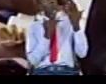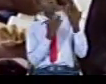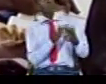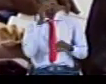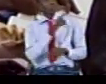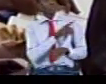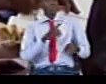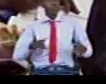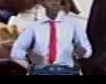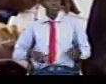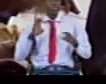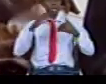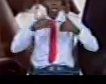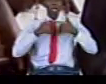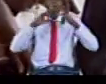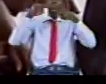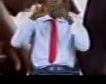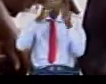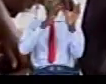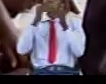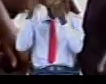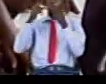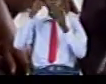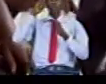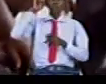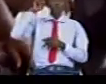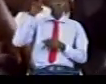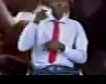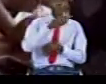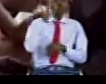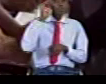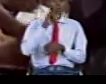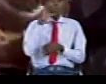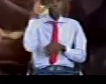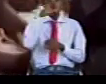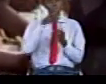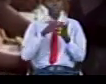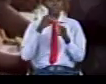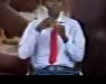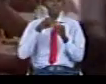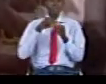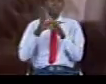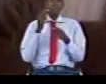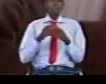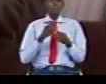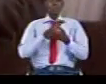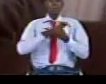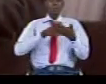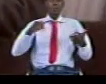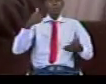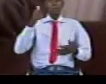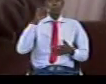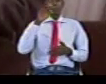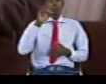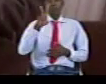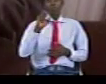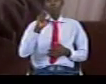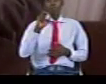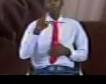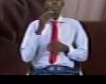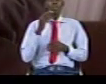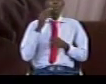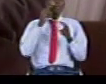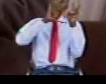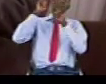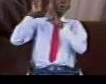prepare a place for you. You will not miss it in Jesus' name. Look at verse 12. Look at verse 12. Looking for and hastening unto the